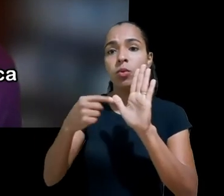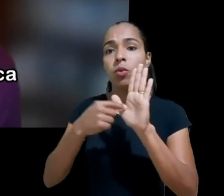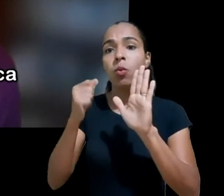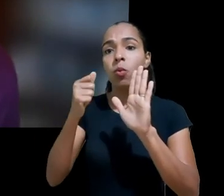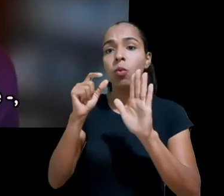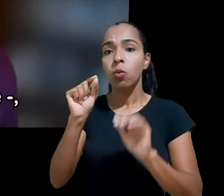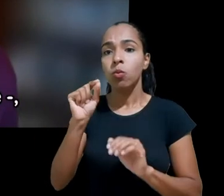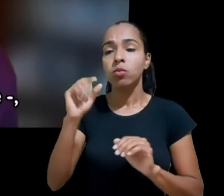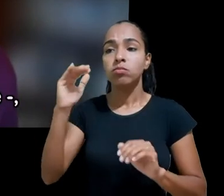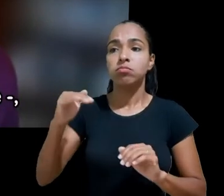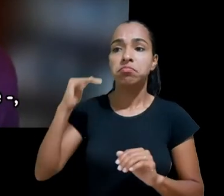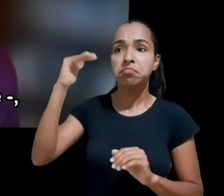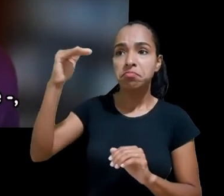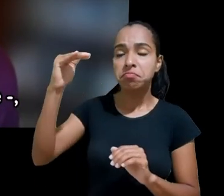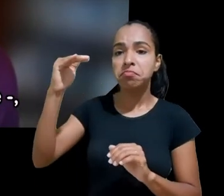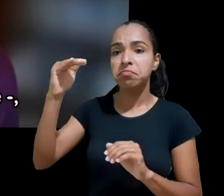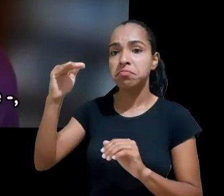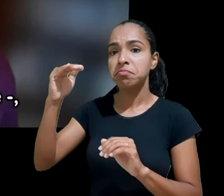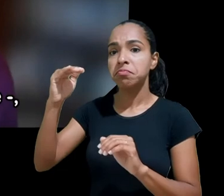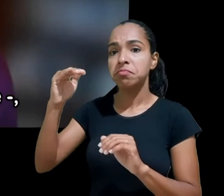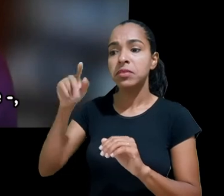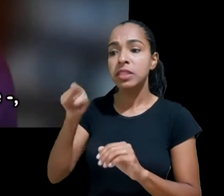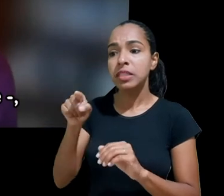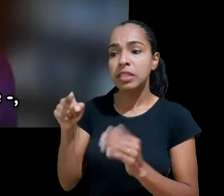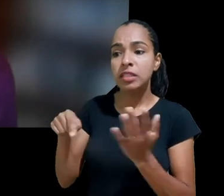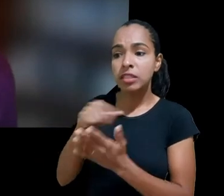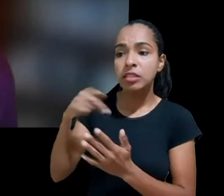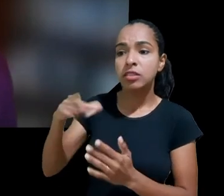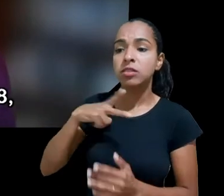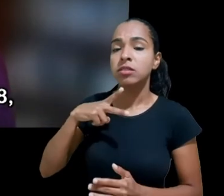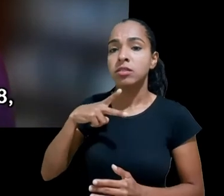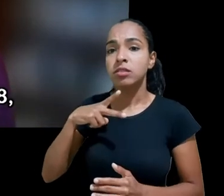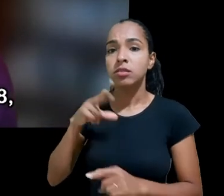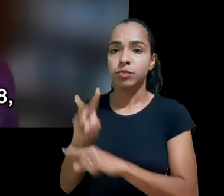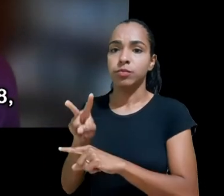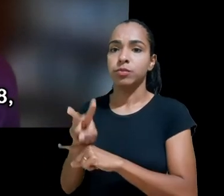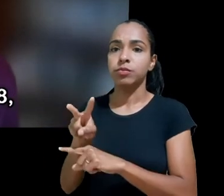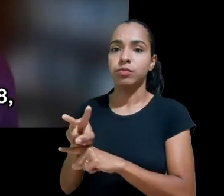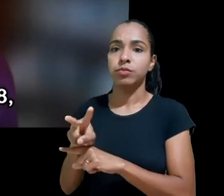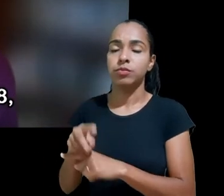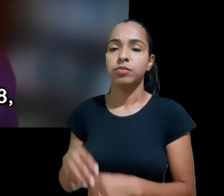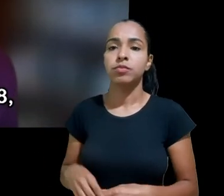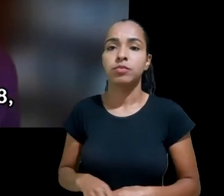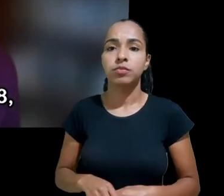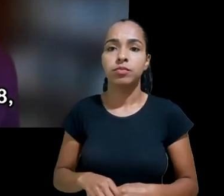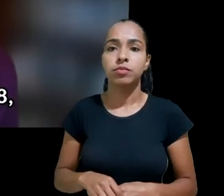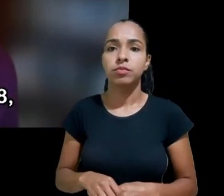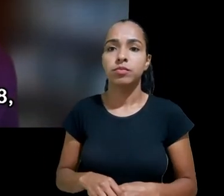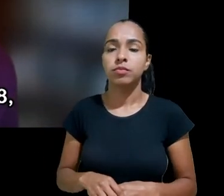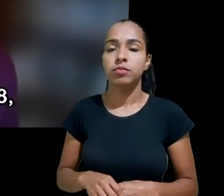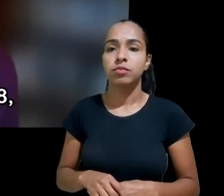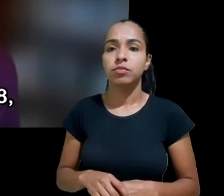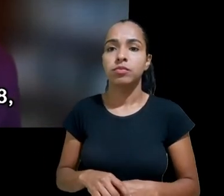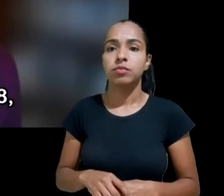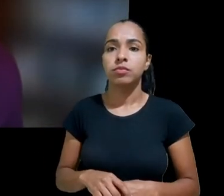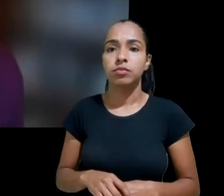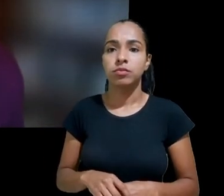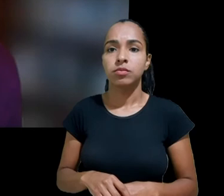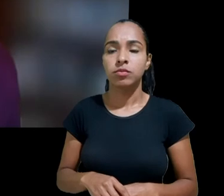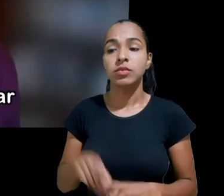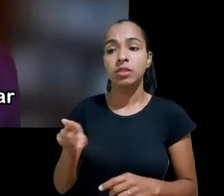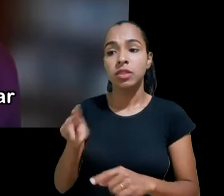Authority the ICO the Information Commissioner's Office as required by the Data Protection Act of 2018